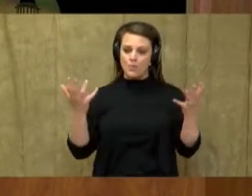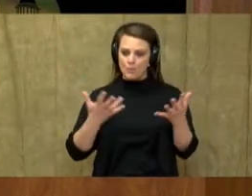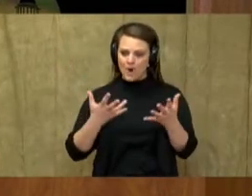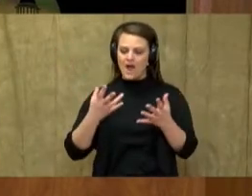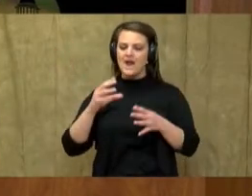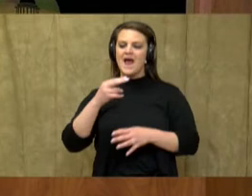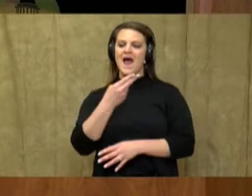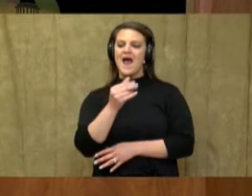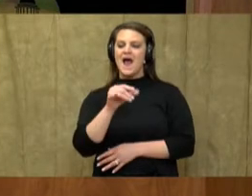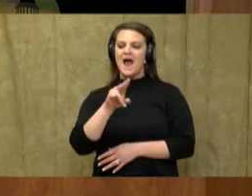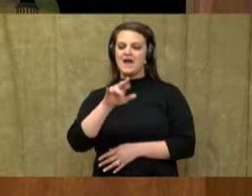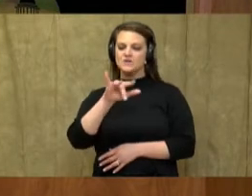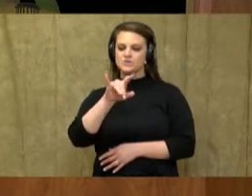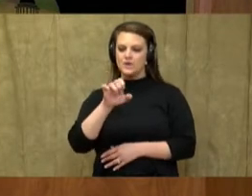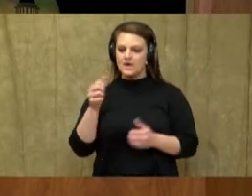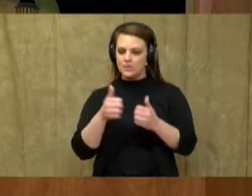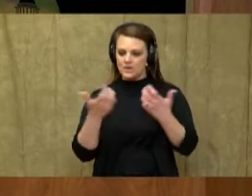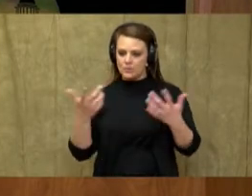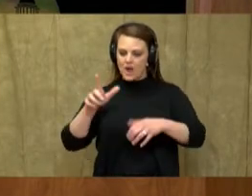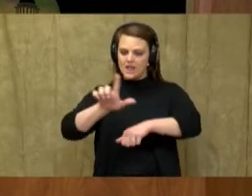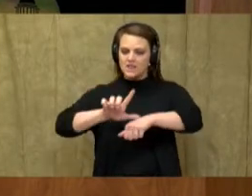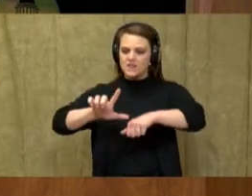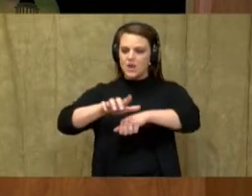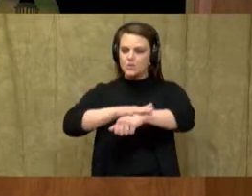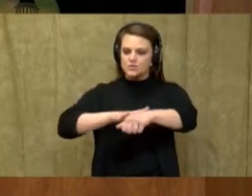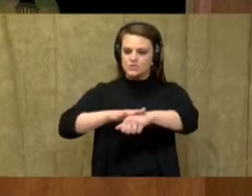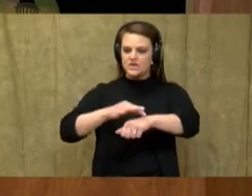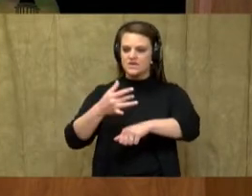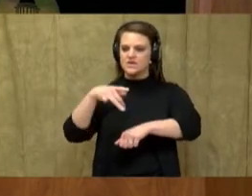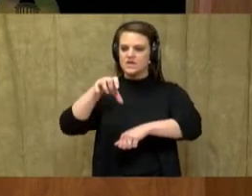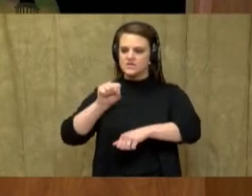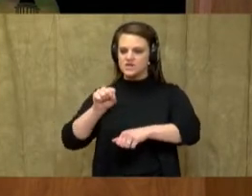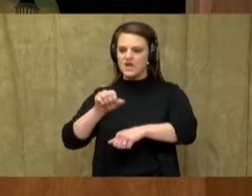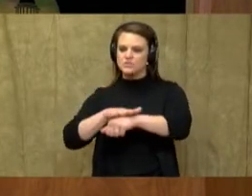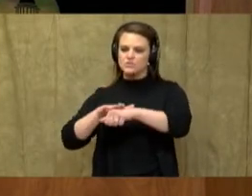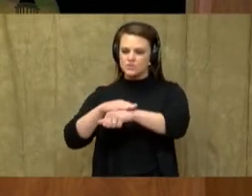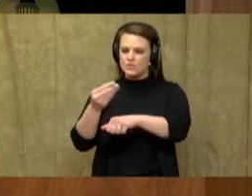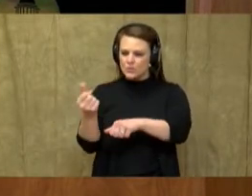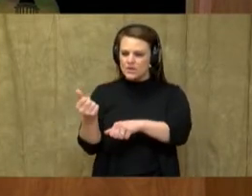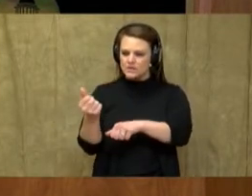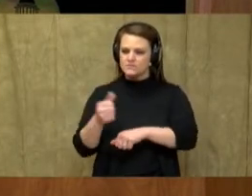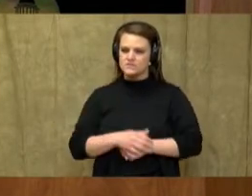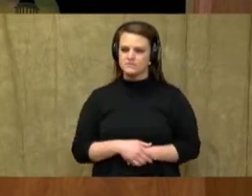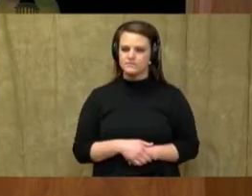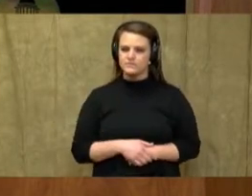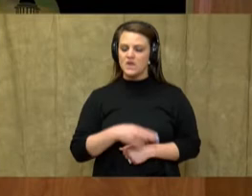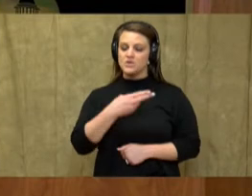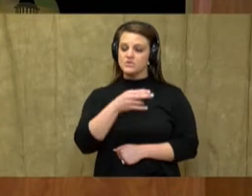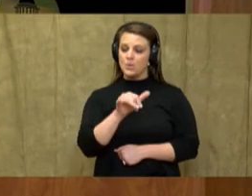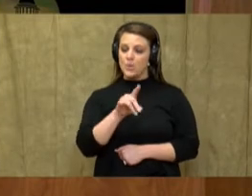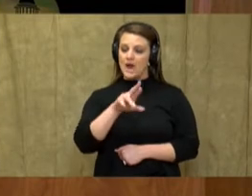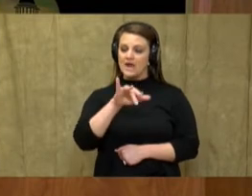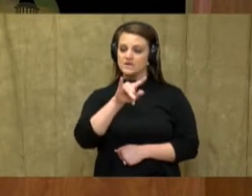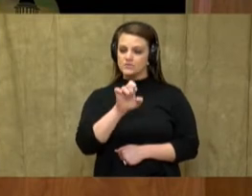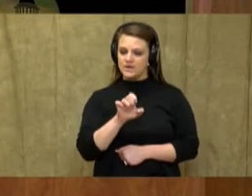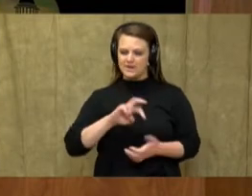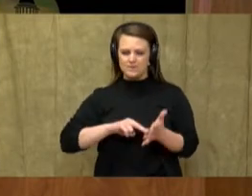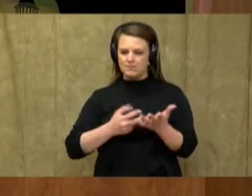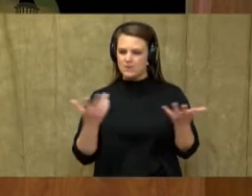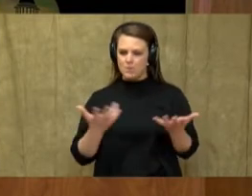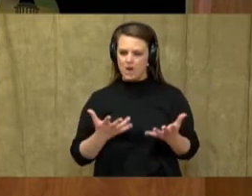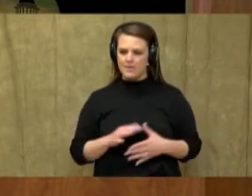your skin with lotions, gels, or creams. Okay, so what do you think hydrate means?